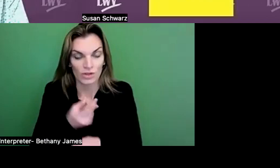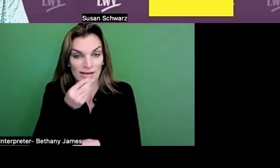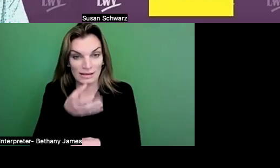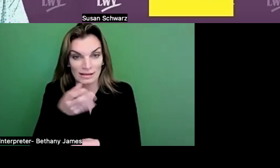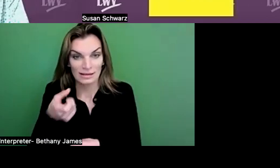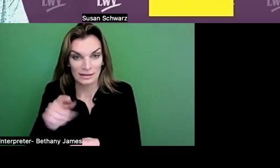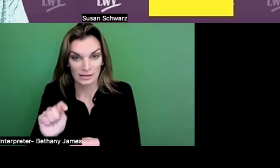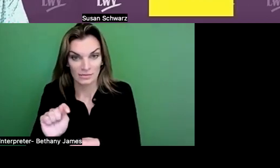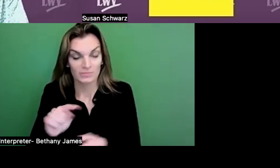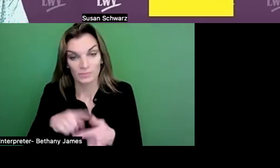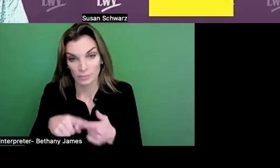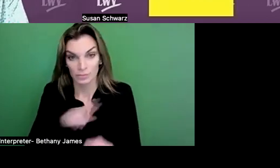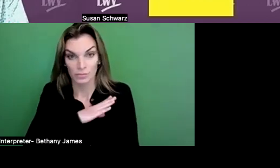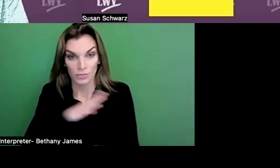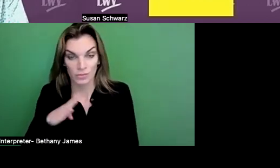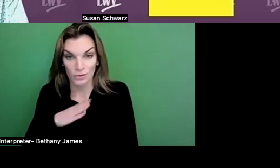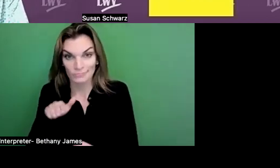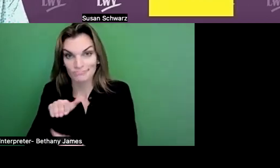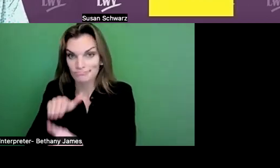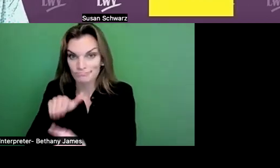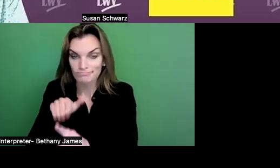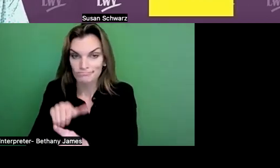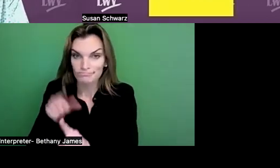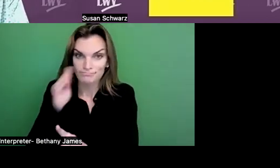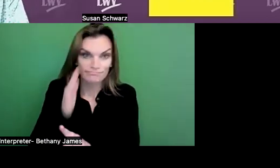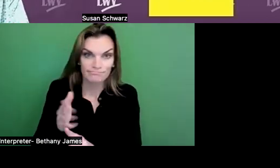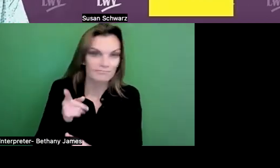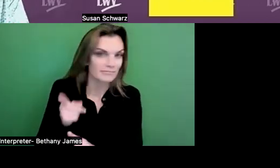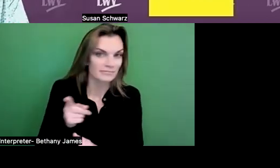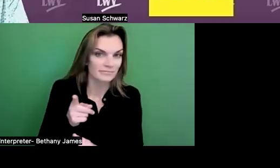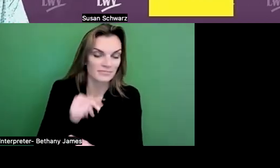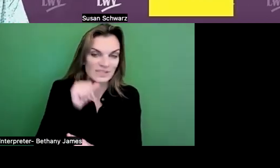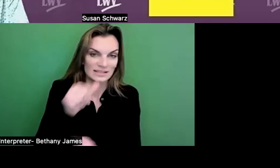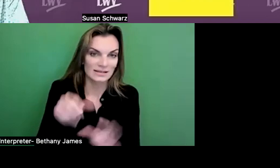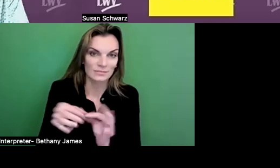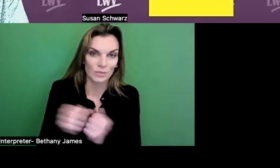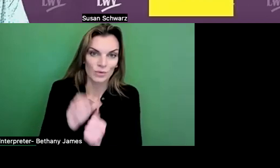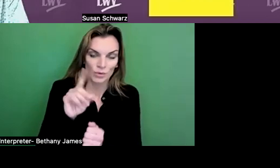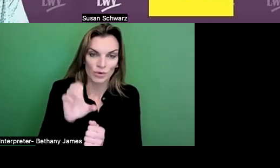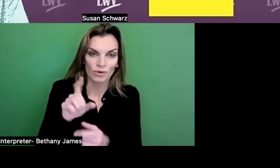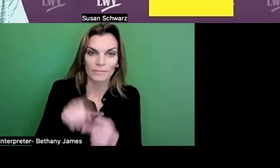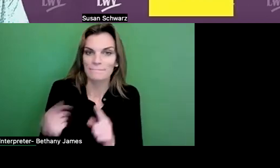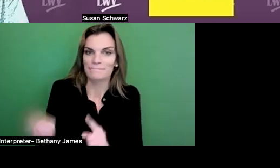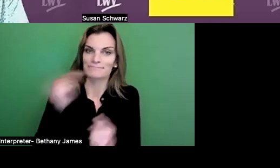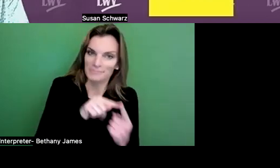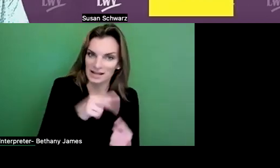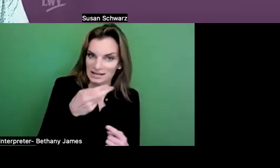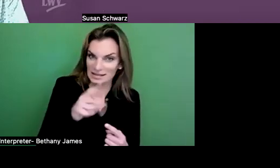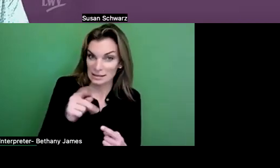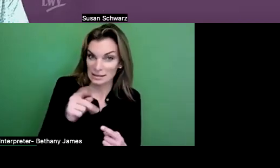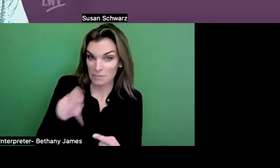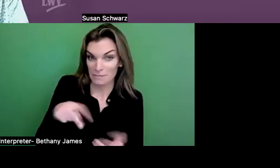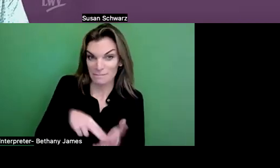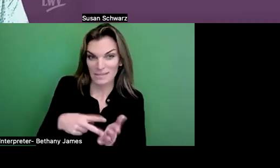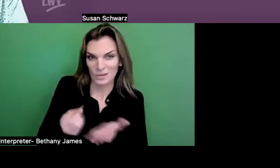the board reminded him that it's not according to code, and went back to heat pumps. So just wasted a couple